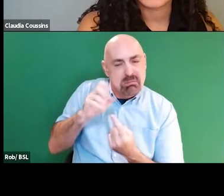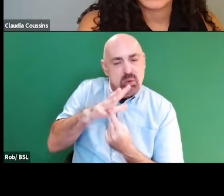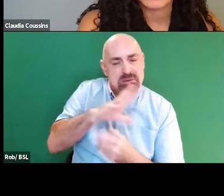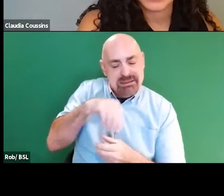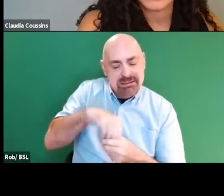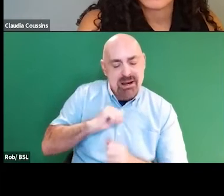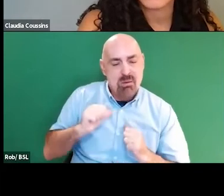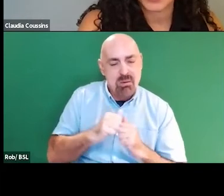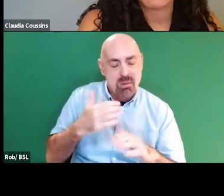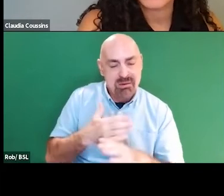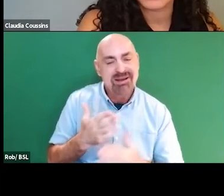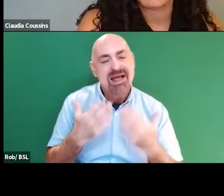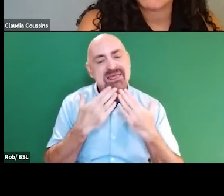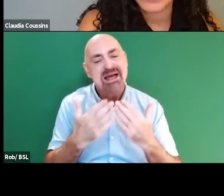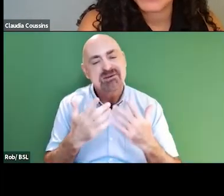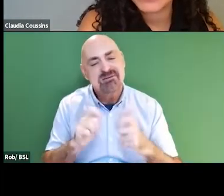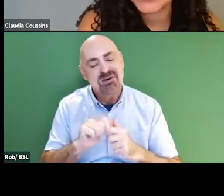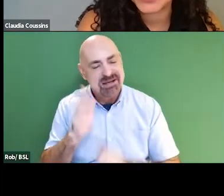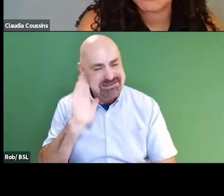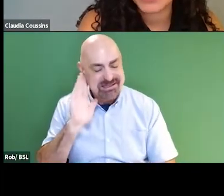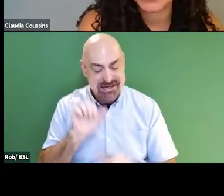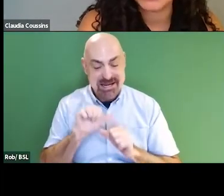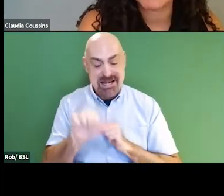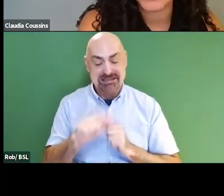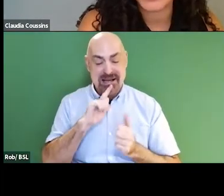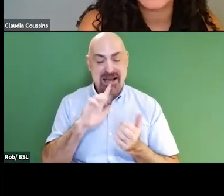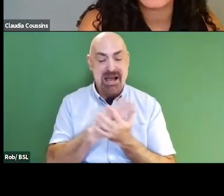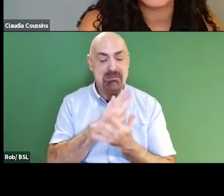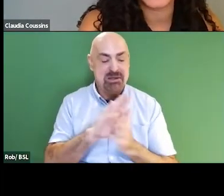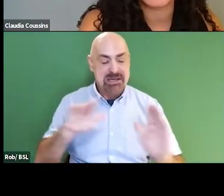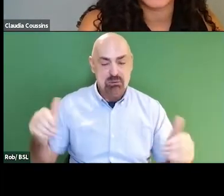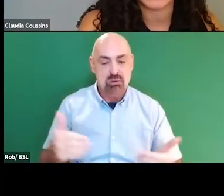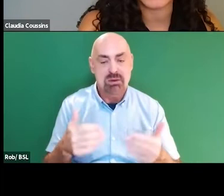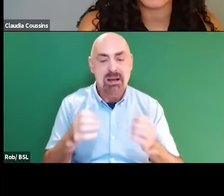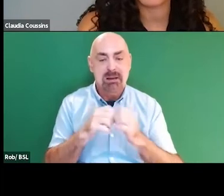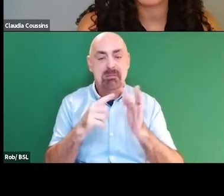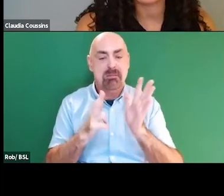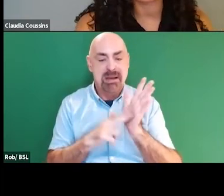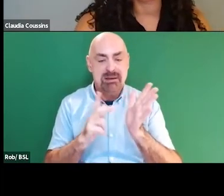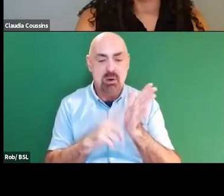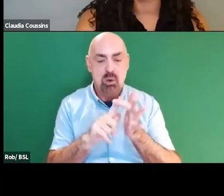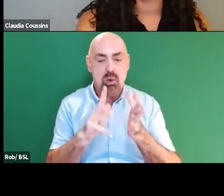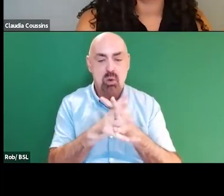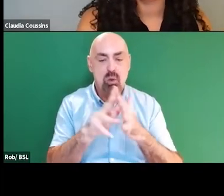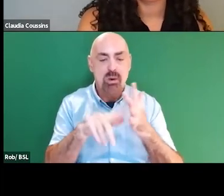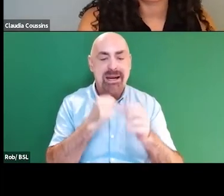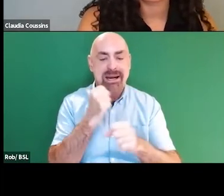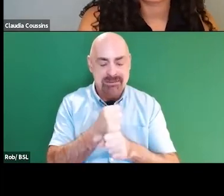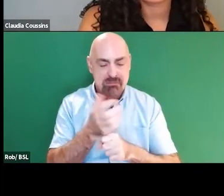Thank you for listening. And next up, I'm very happy to introduce Ben Lewing from the Early Intervention Foundation.